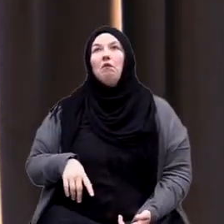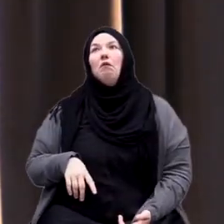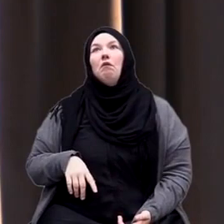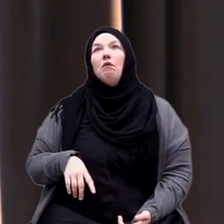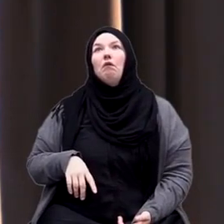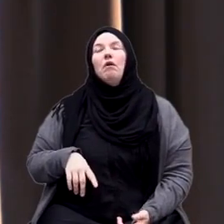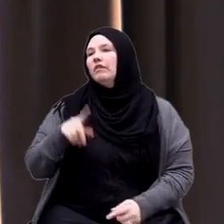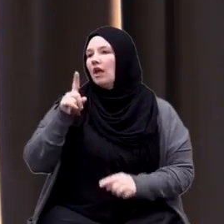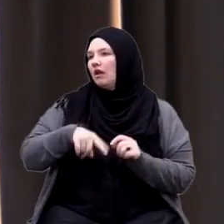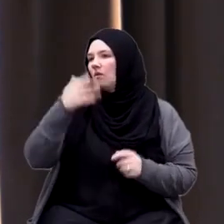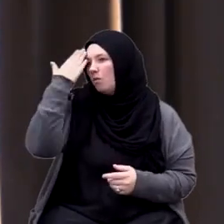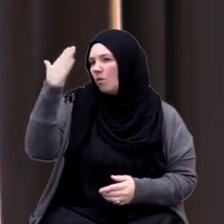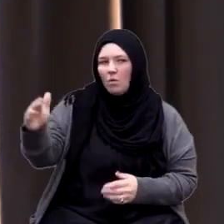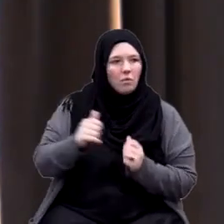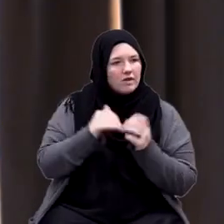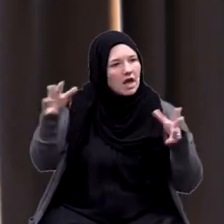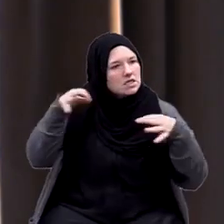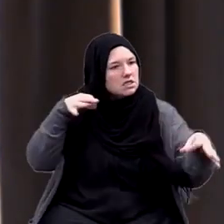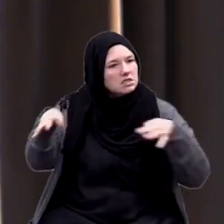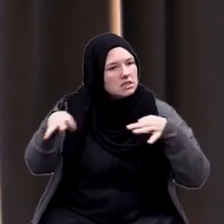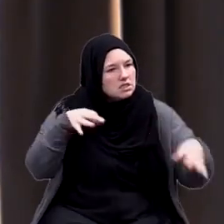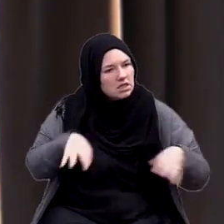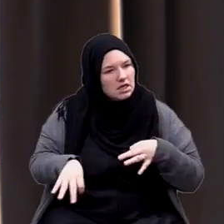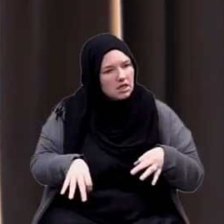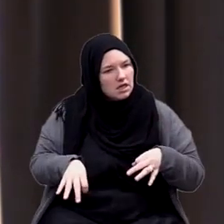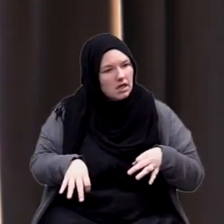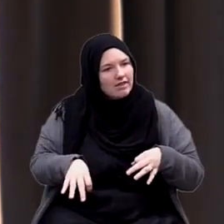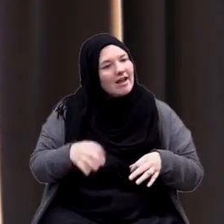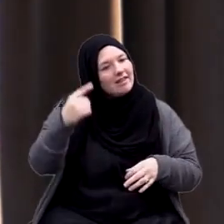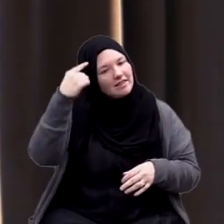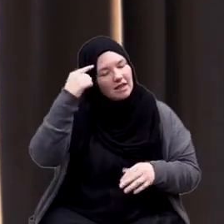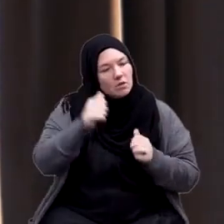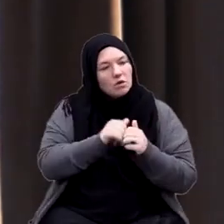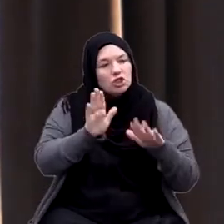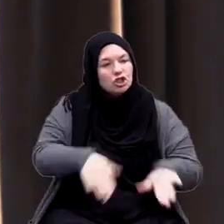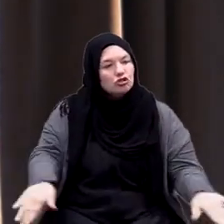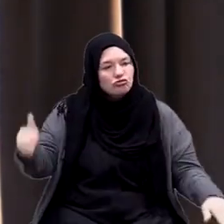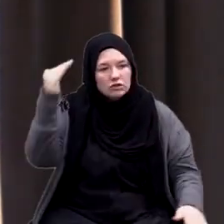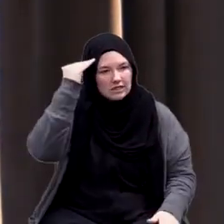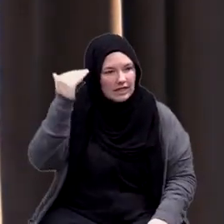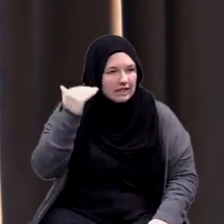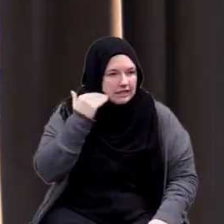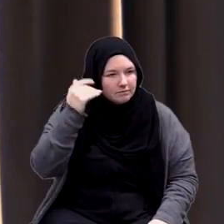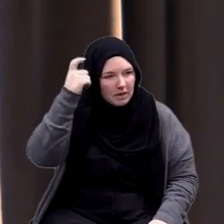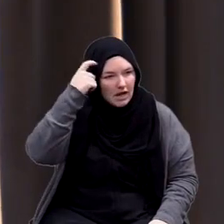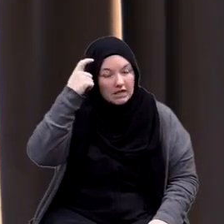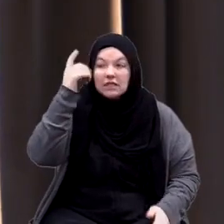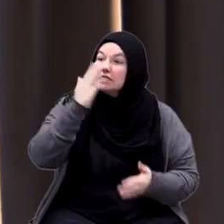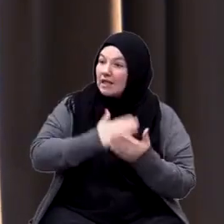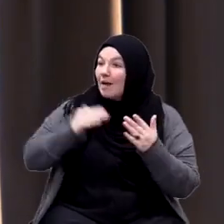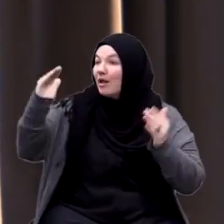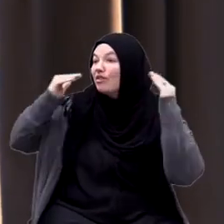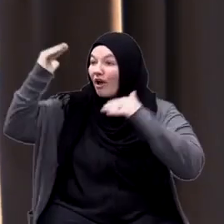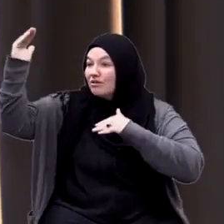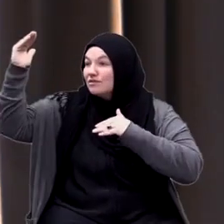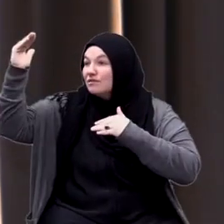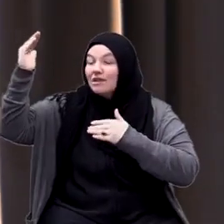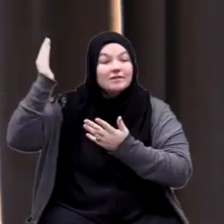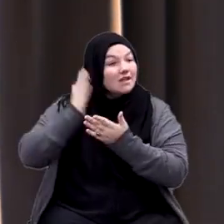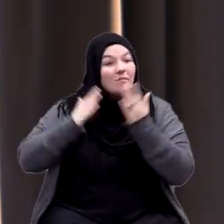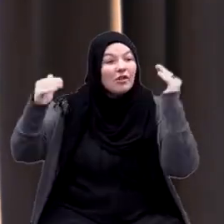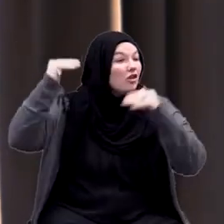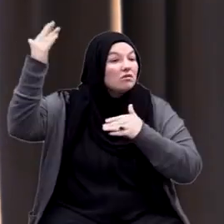on their own. They think with children's heads, not with adult heads. Even some adults, they do